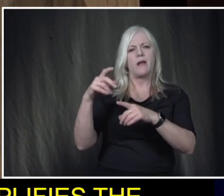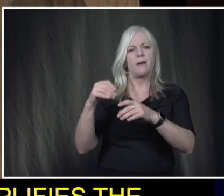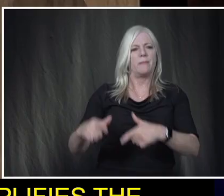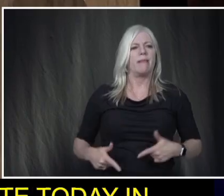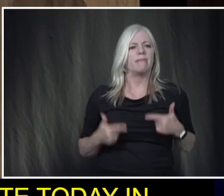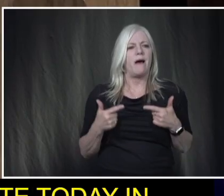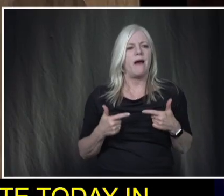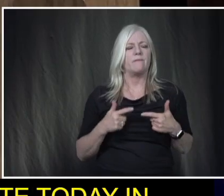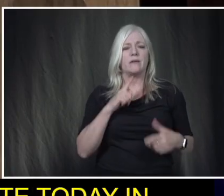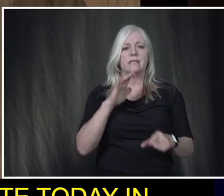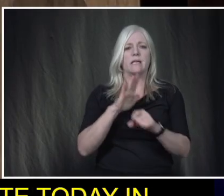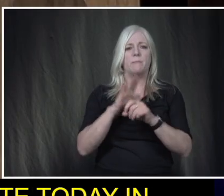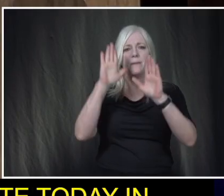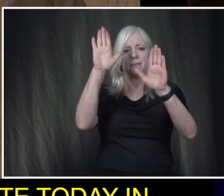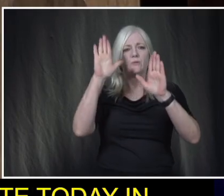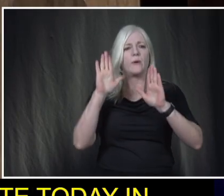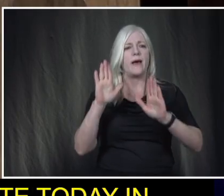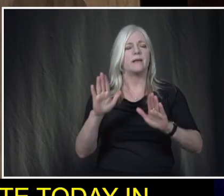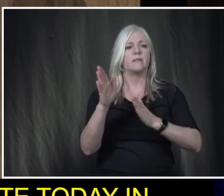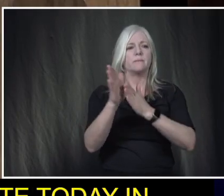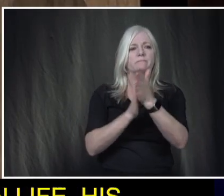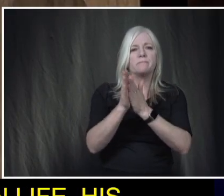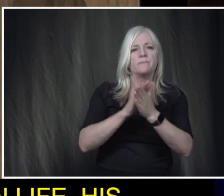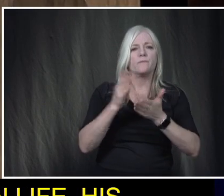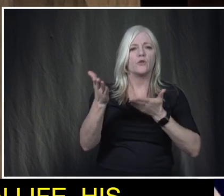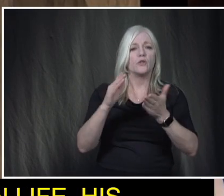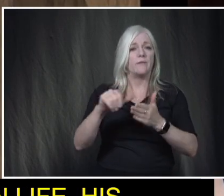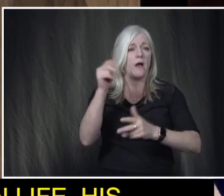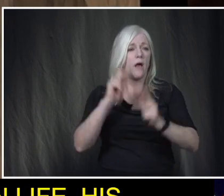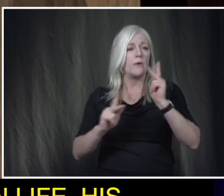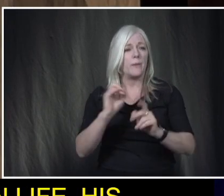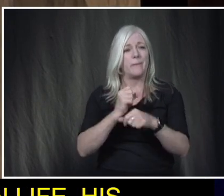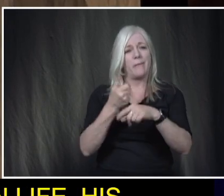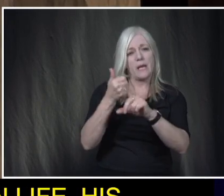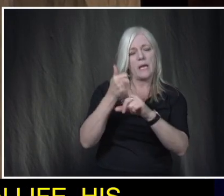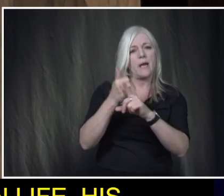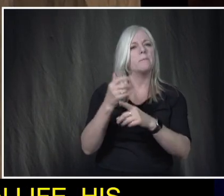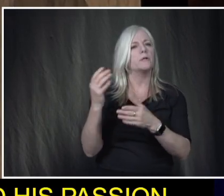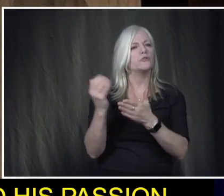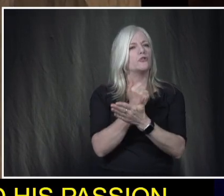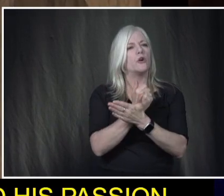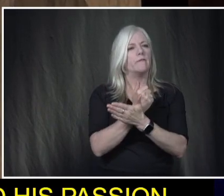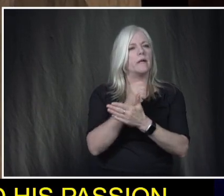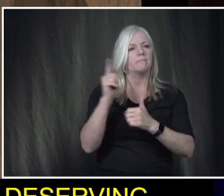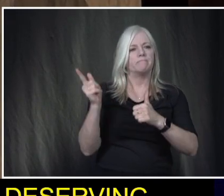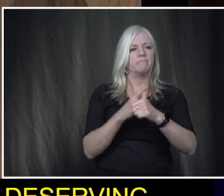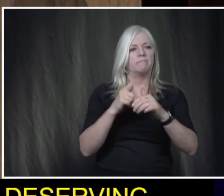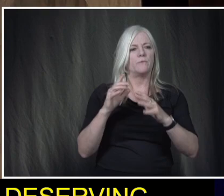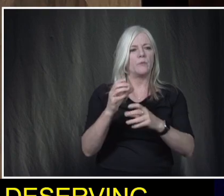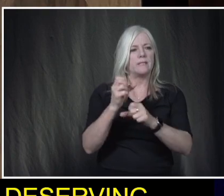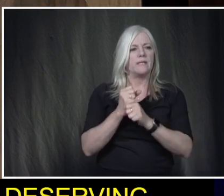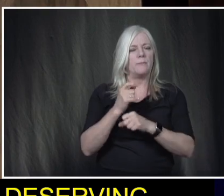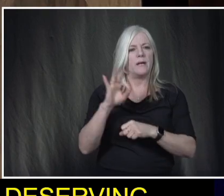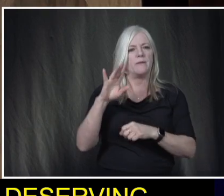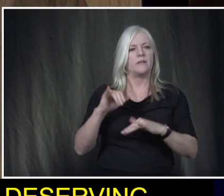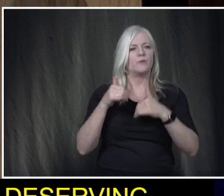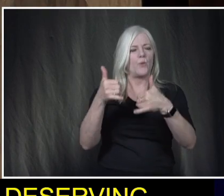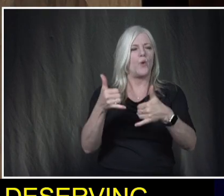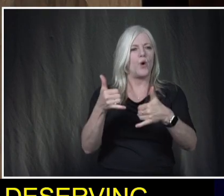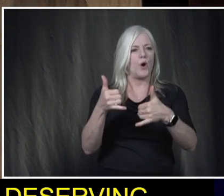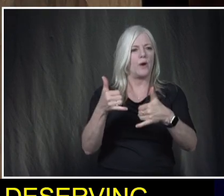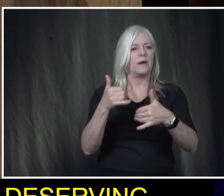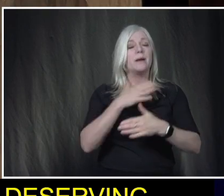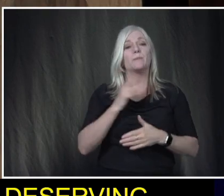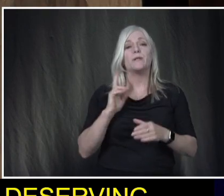His commitment to excellence and his passion for serving others make him a deserving inaugural recipient of this award.